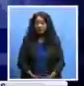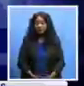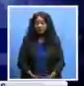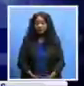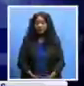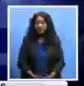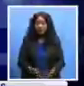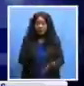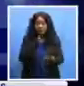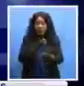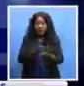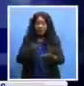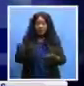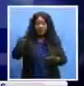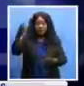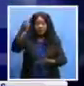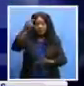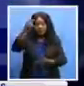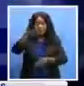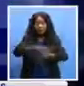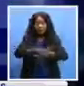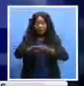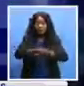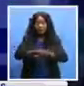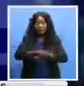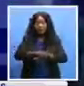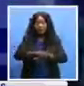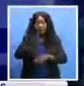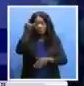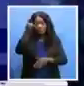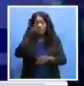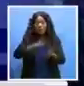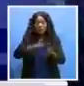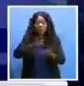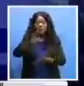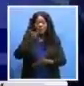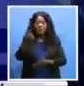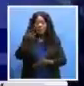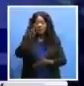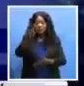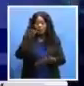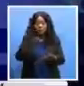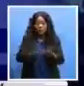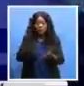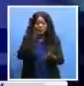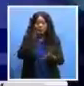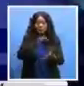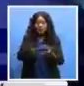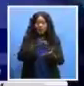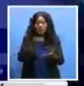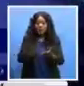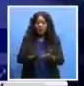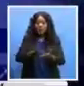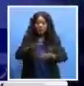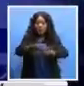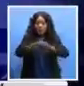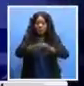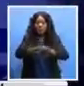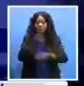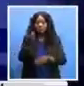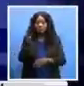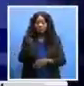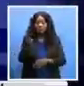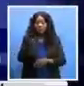government has written to the British government over its intentions to pay back the £2.7 million, which was meant